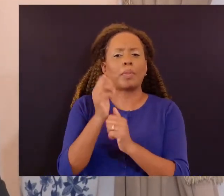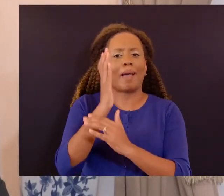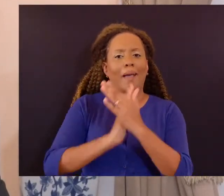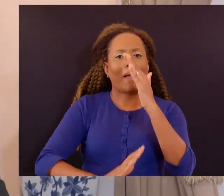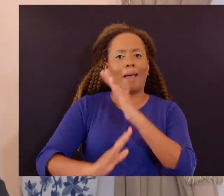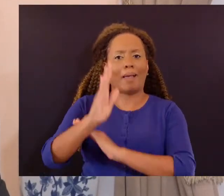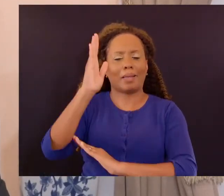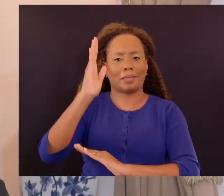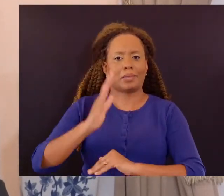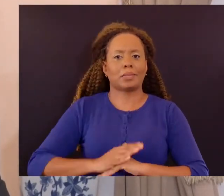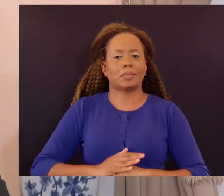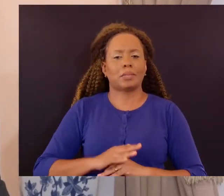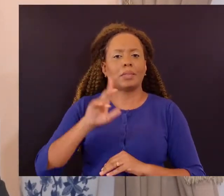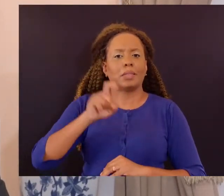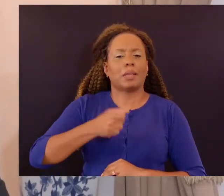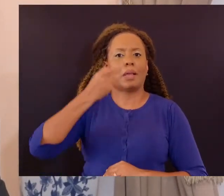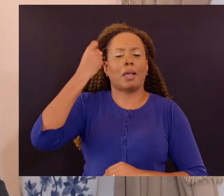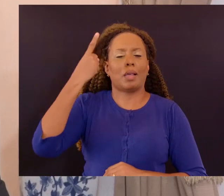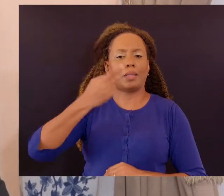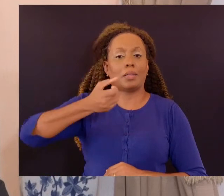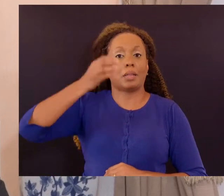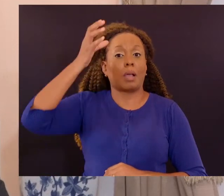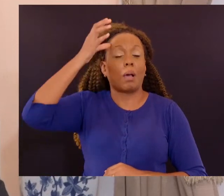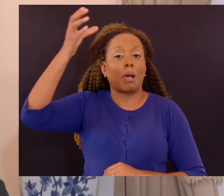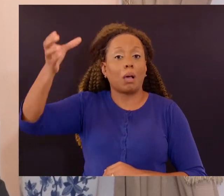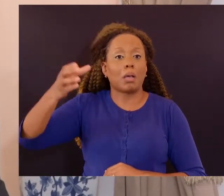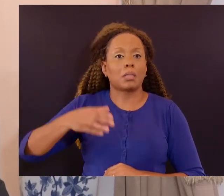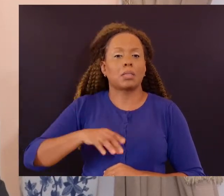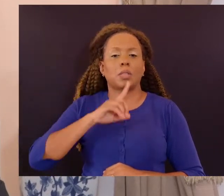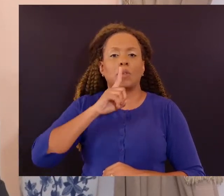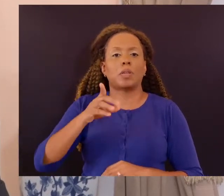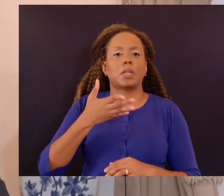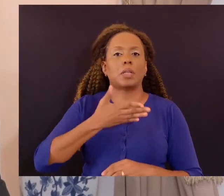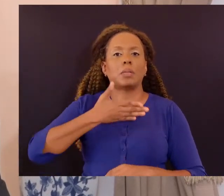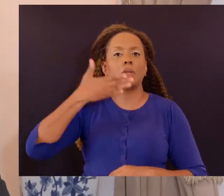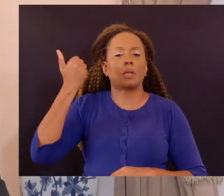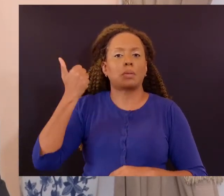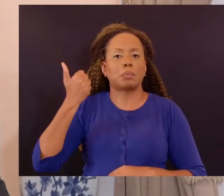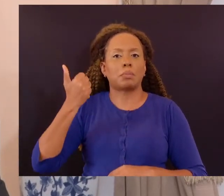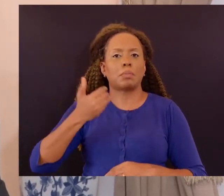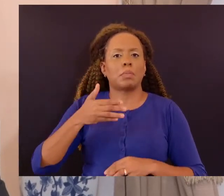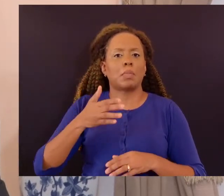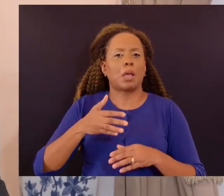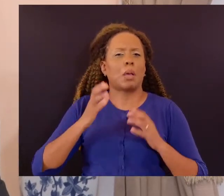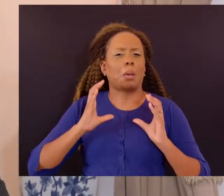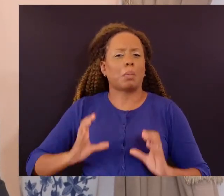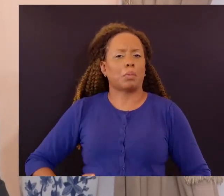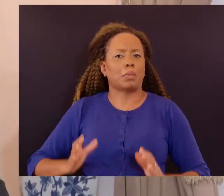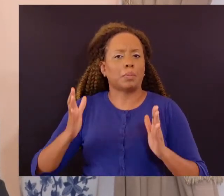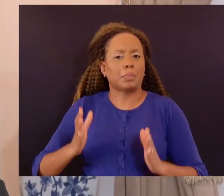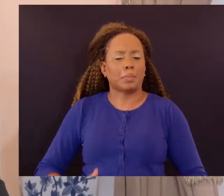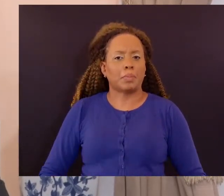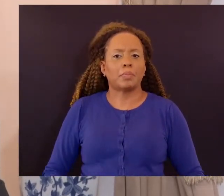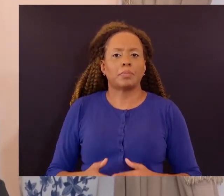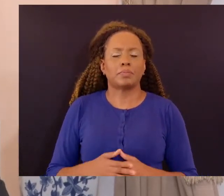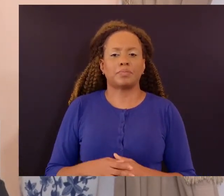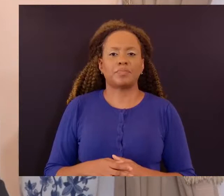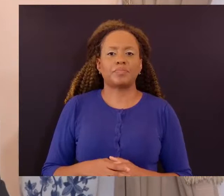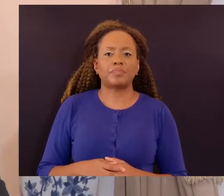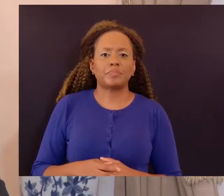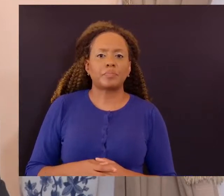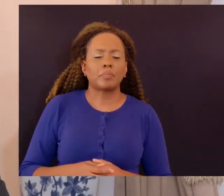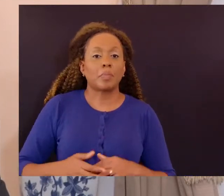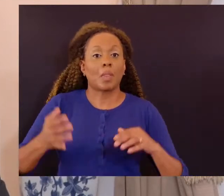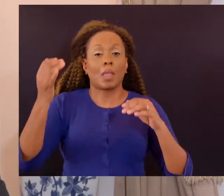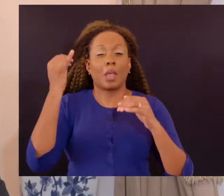remediation and the concepts taught to them to be able to be productive citizens. I want to say to this country that, you know, if education